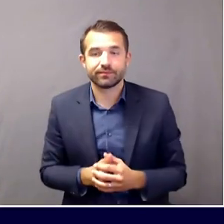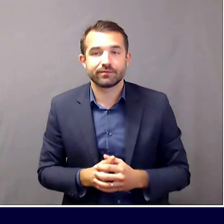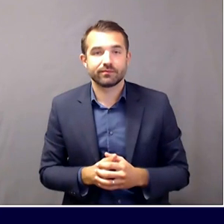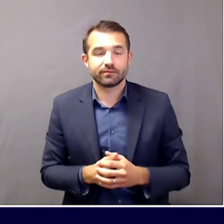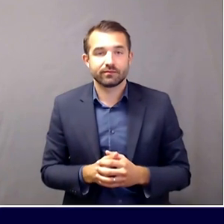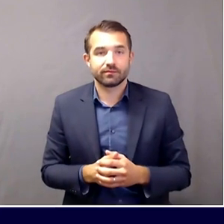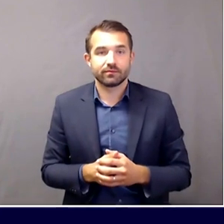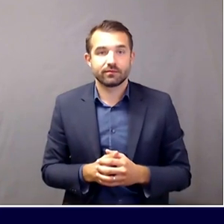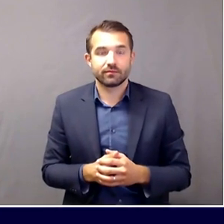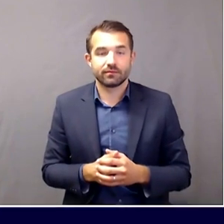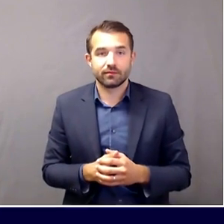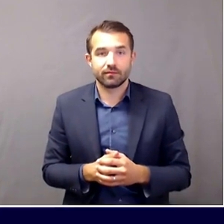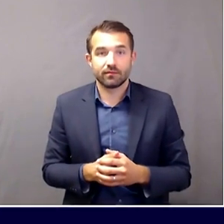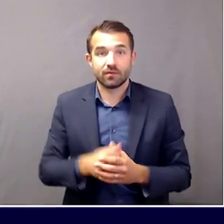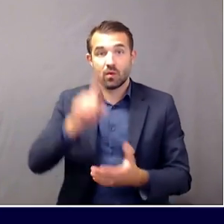are now